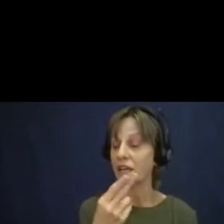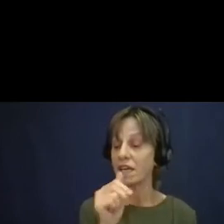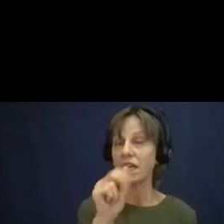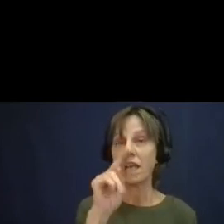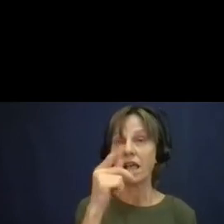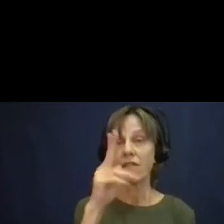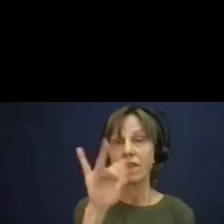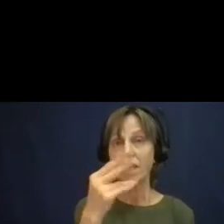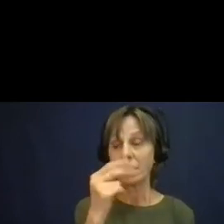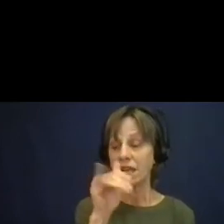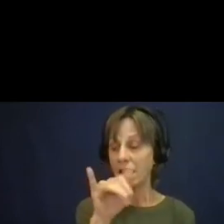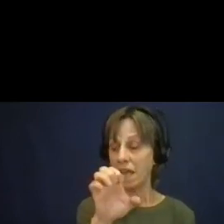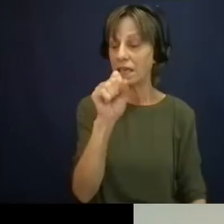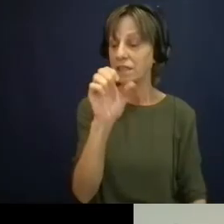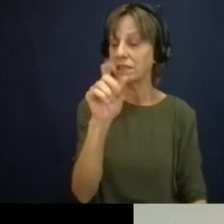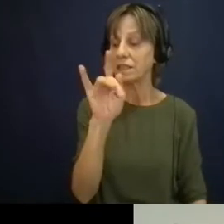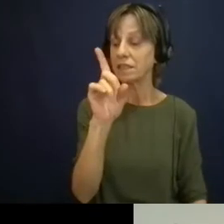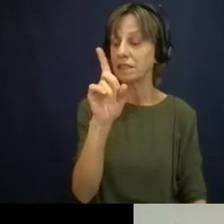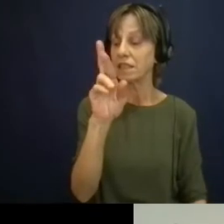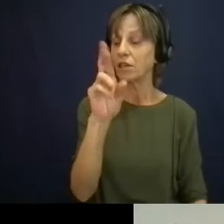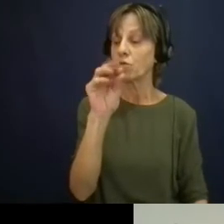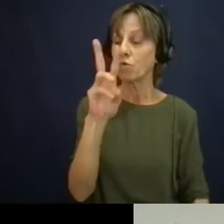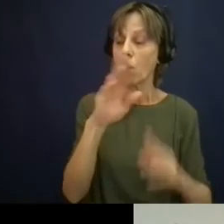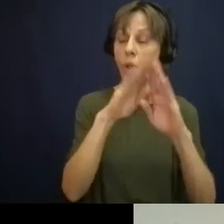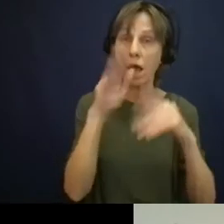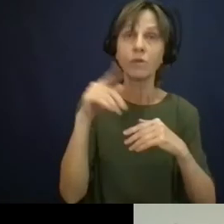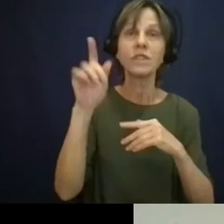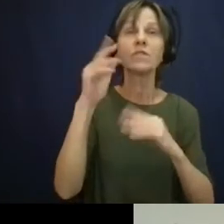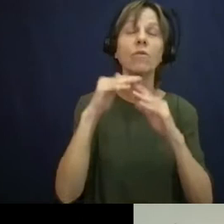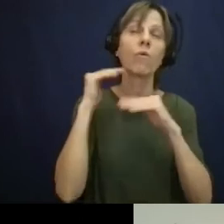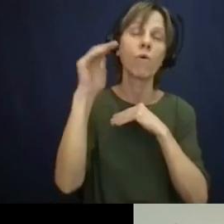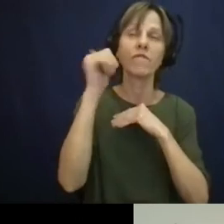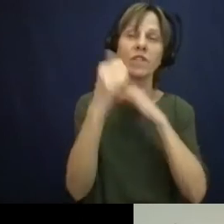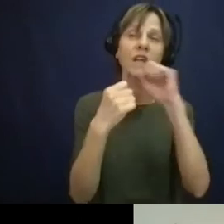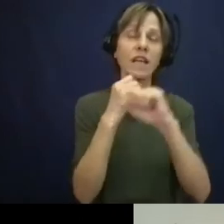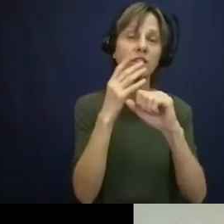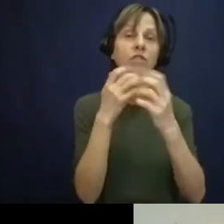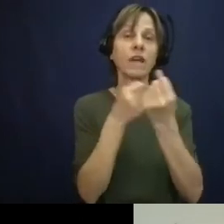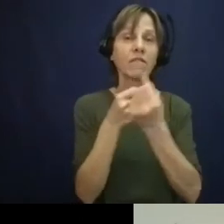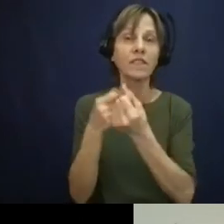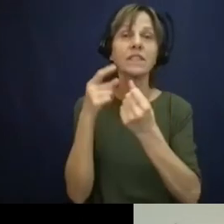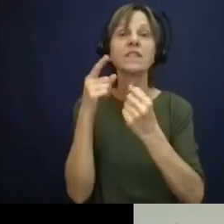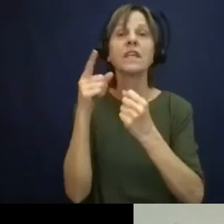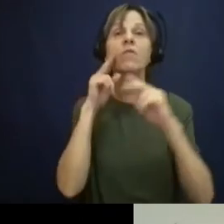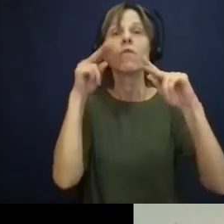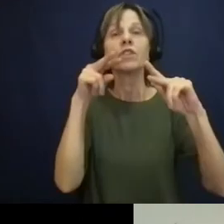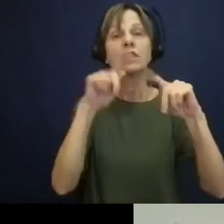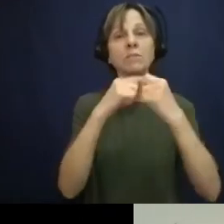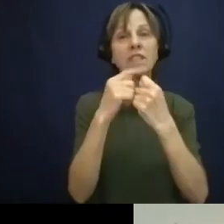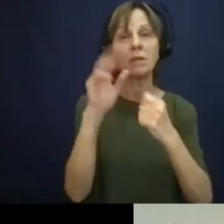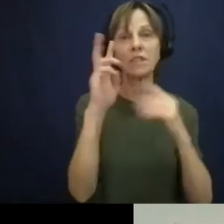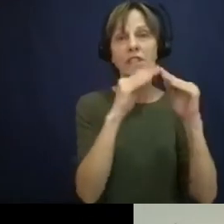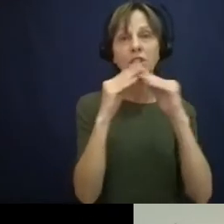of experience in peer support and advocacy. He oversees a team of six peer advocates connecting veterans and people with